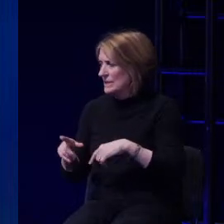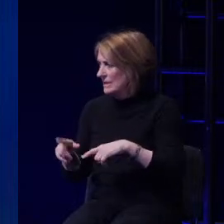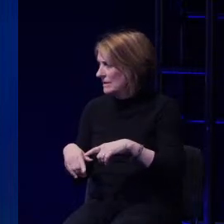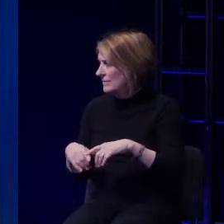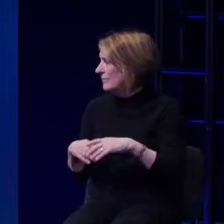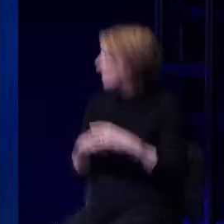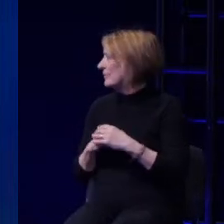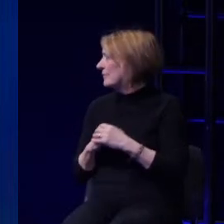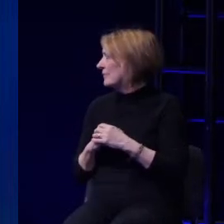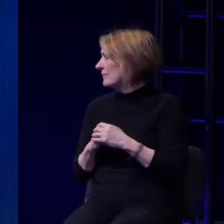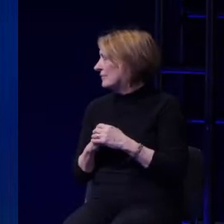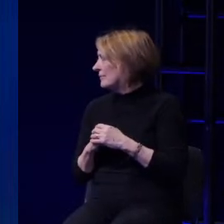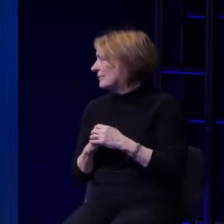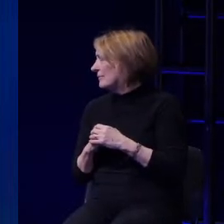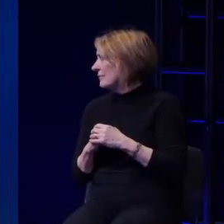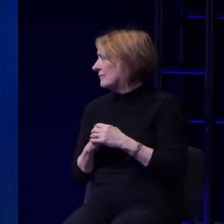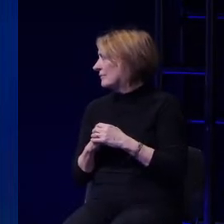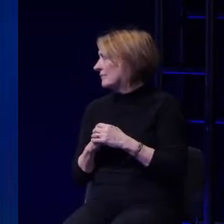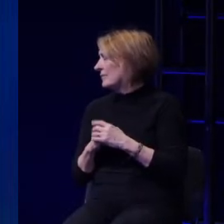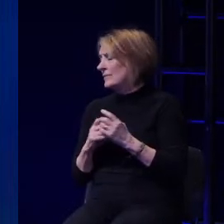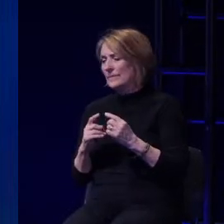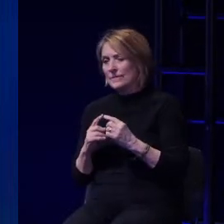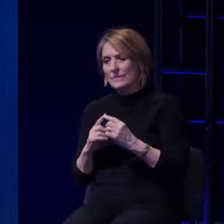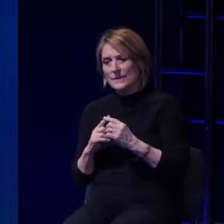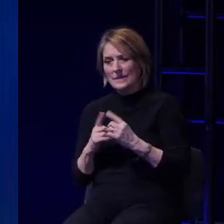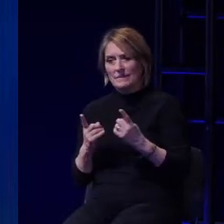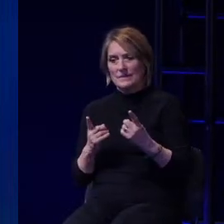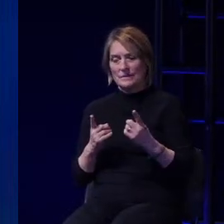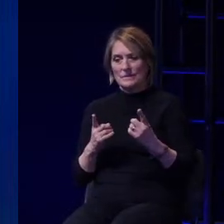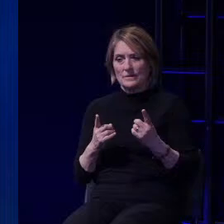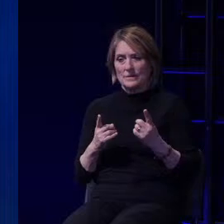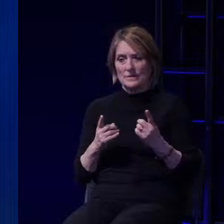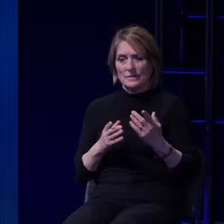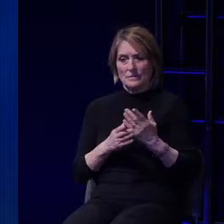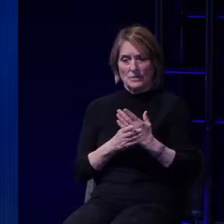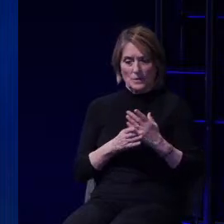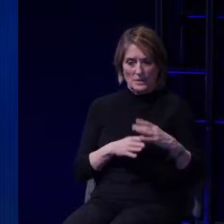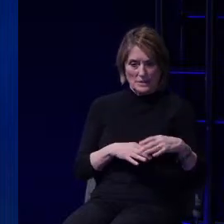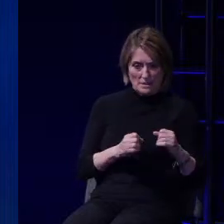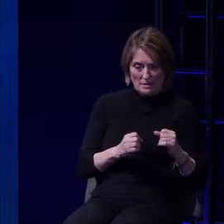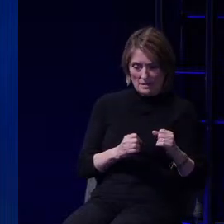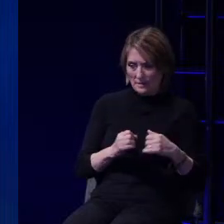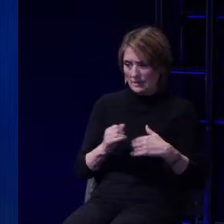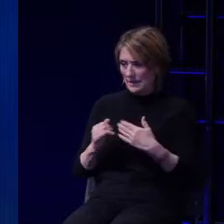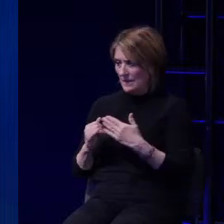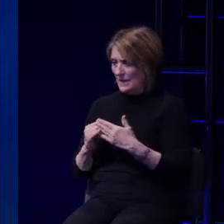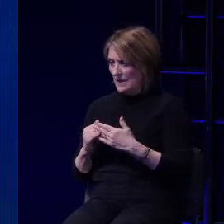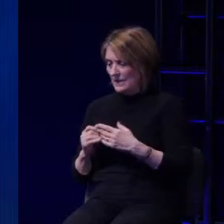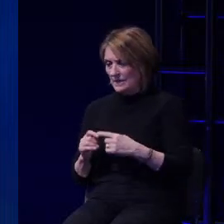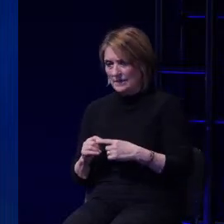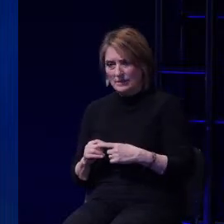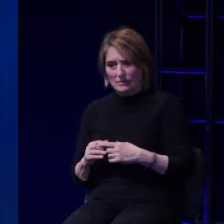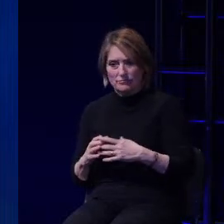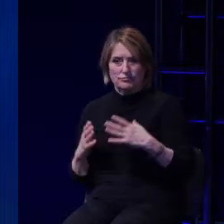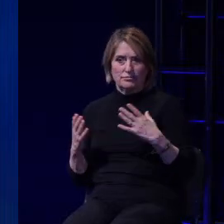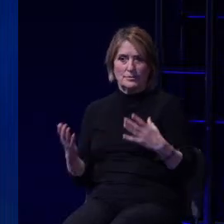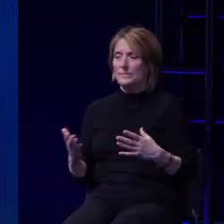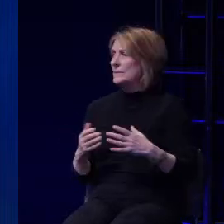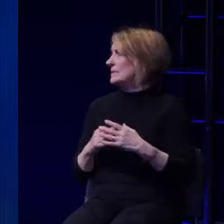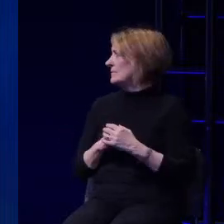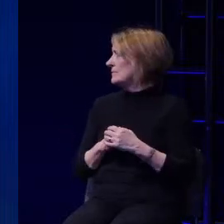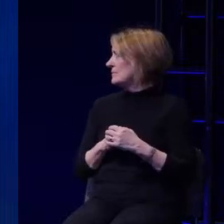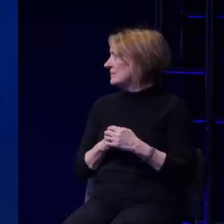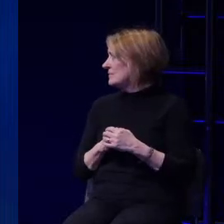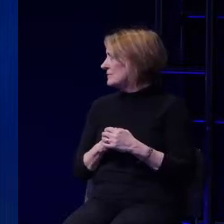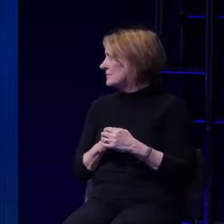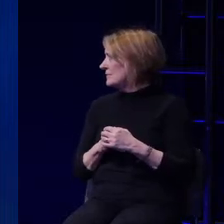And, the difference between the beginning and the end was phenomenal. And